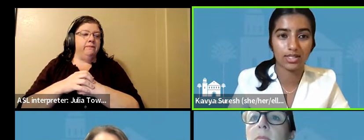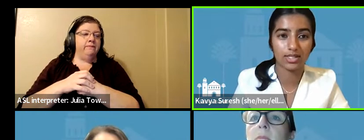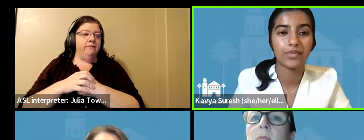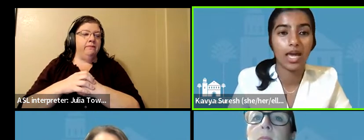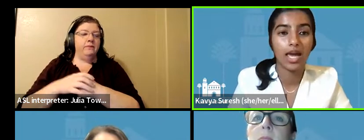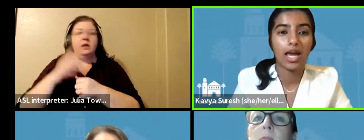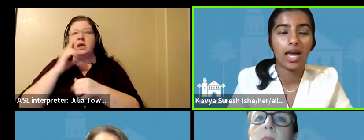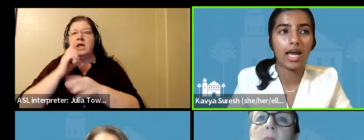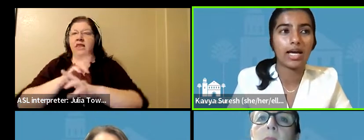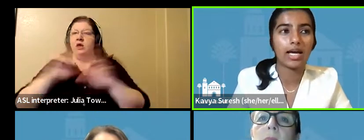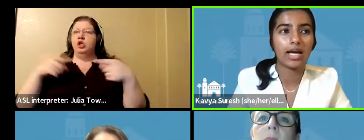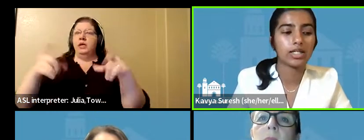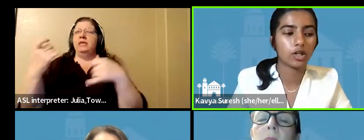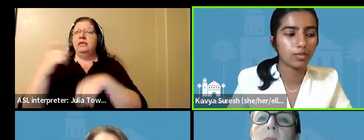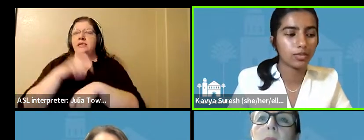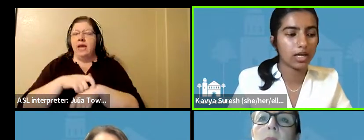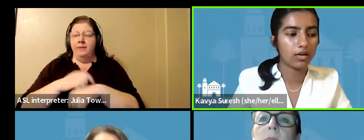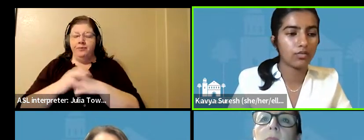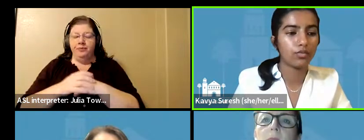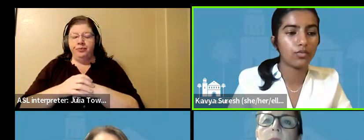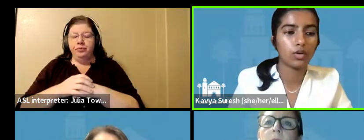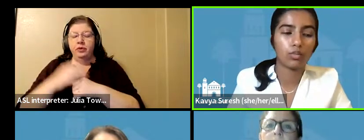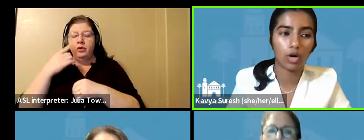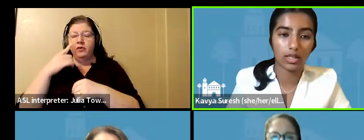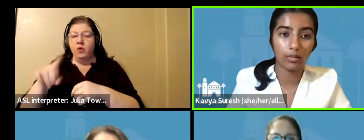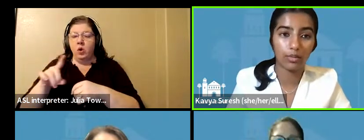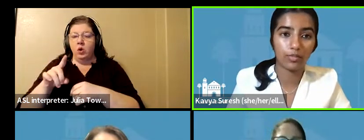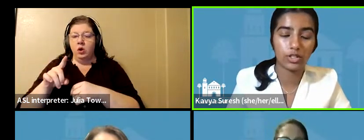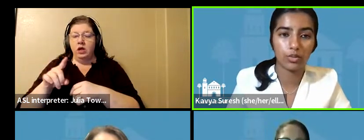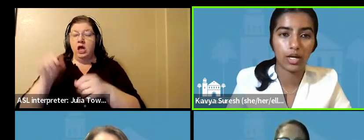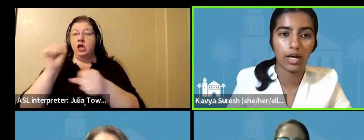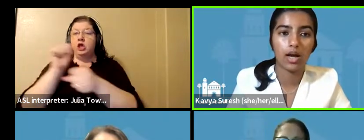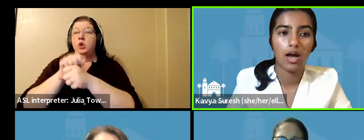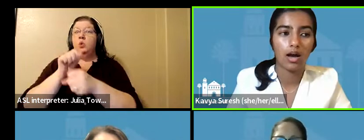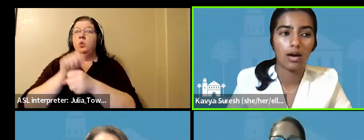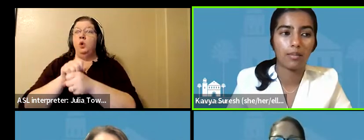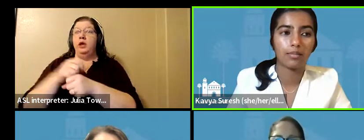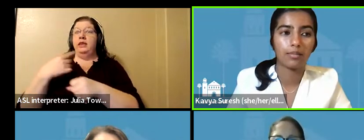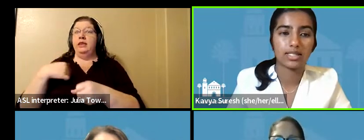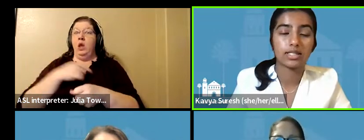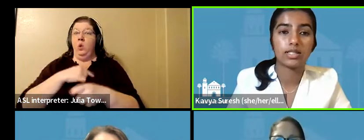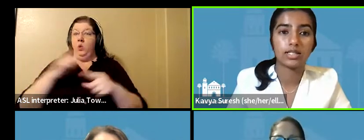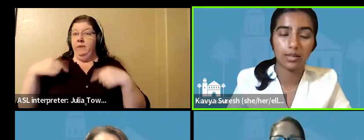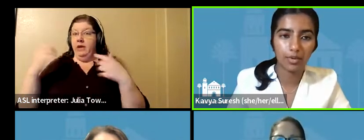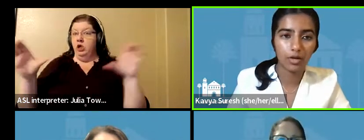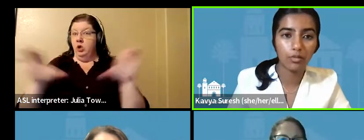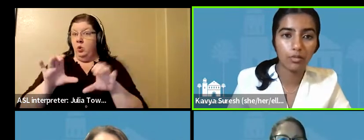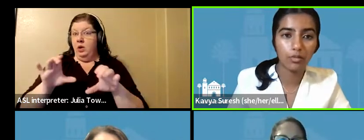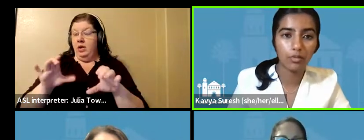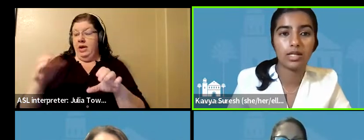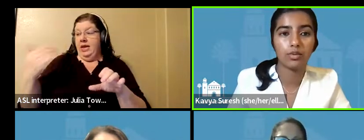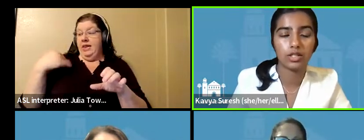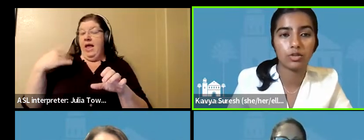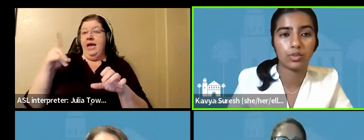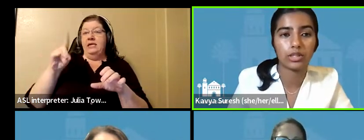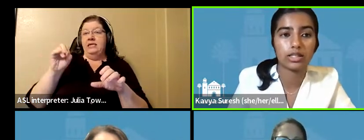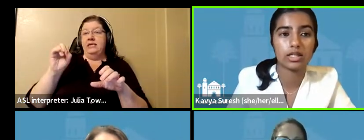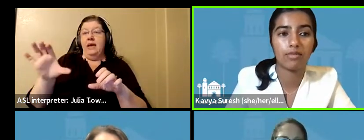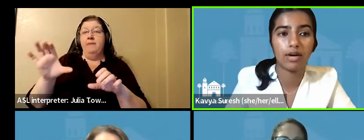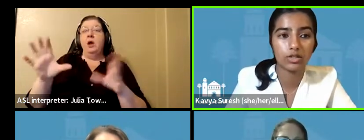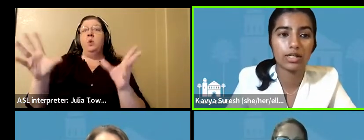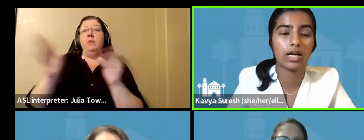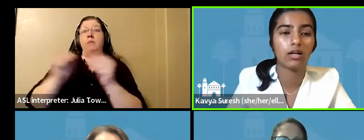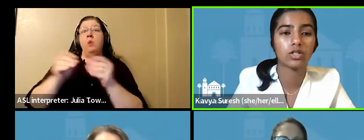pressing time. And in terms of the work that we've been doing, last December, we did meet with the